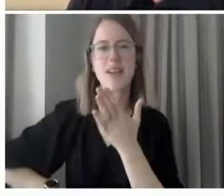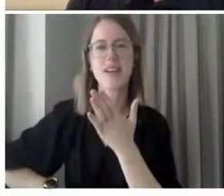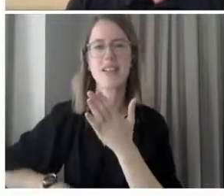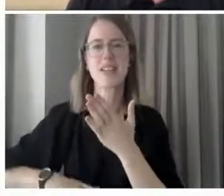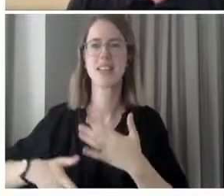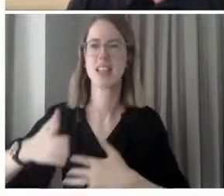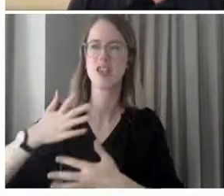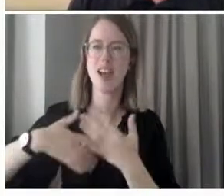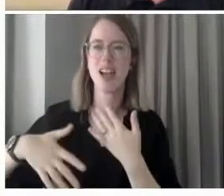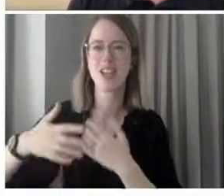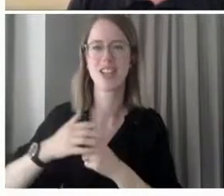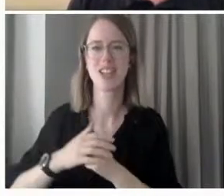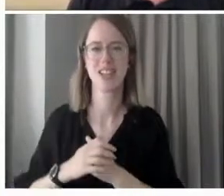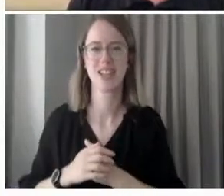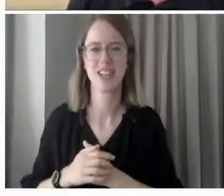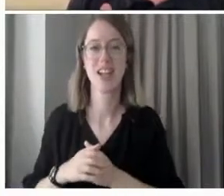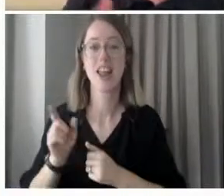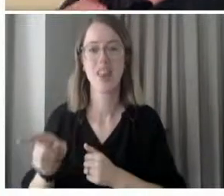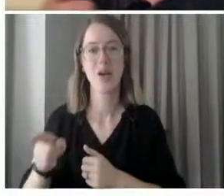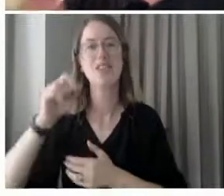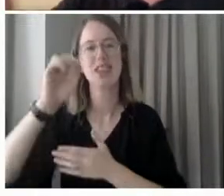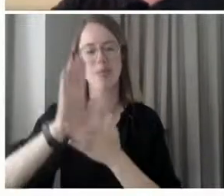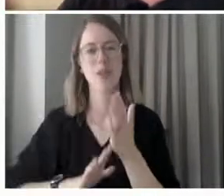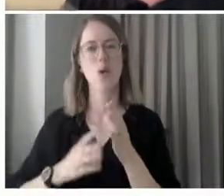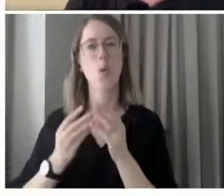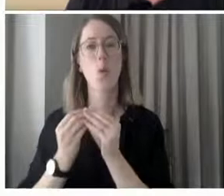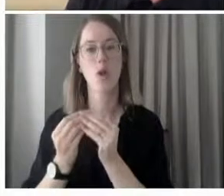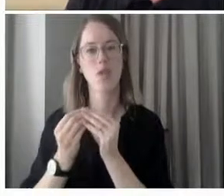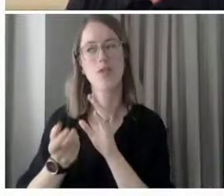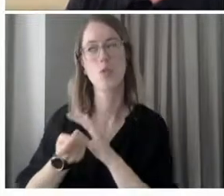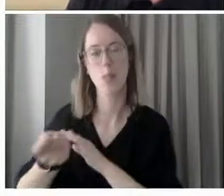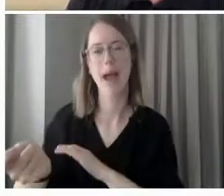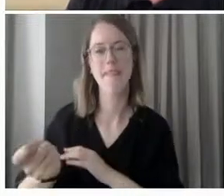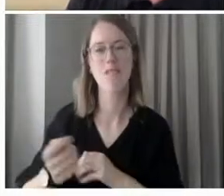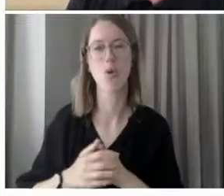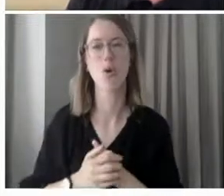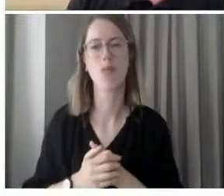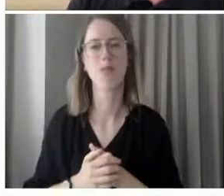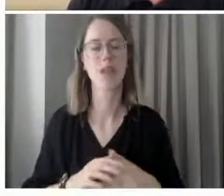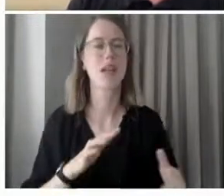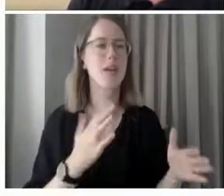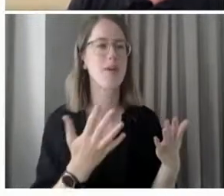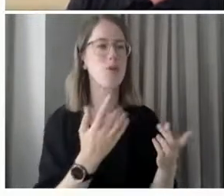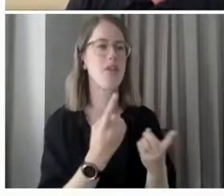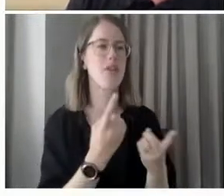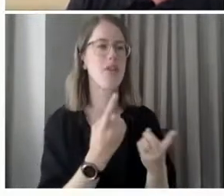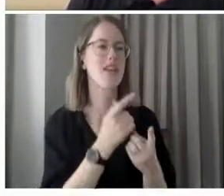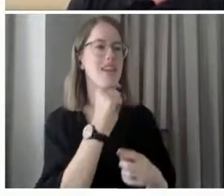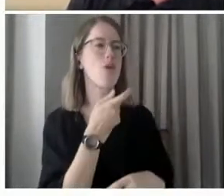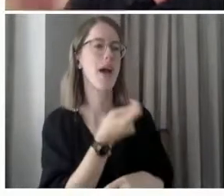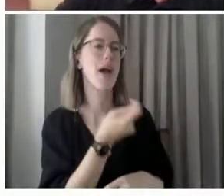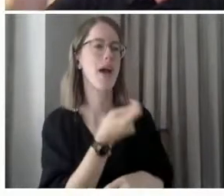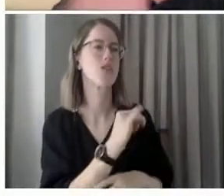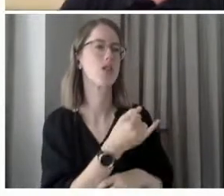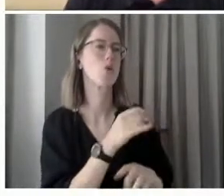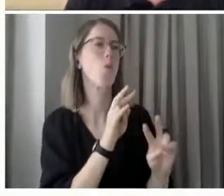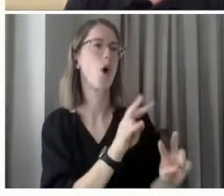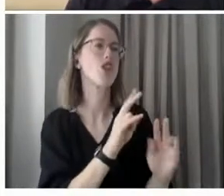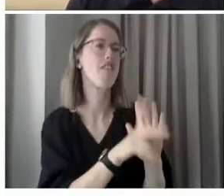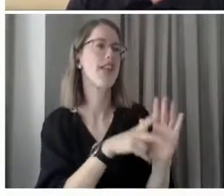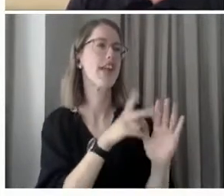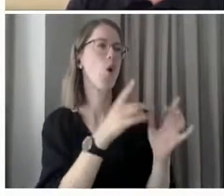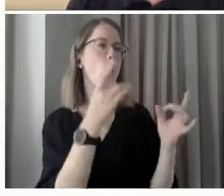interaction, these are experiences that are more worth paying for than ones where you just pay to access some video